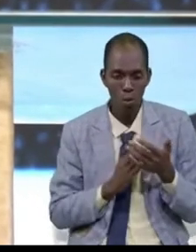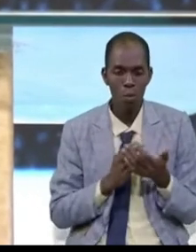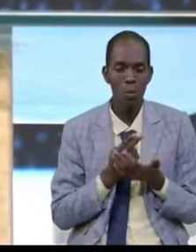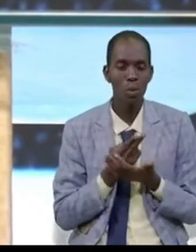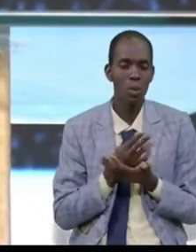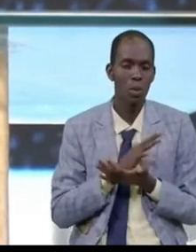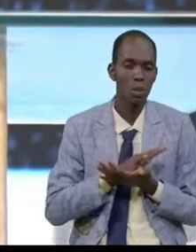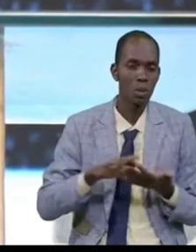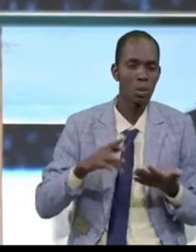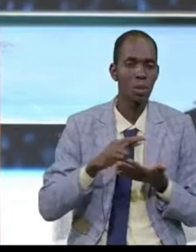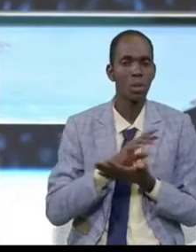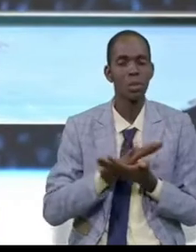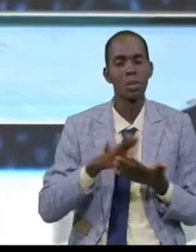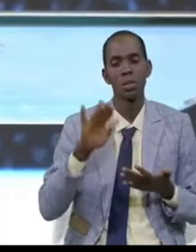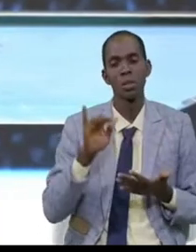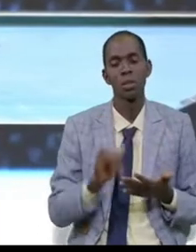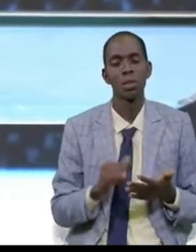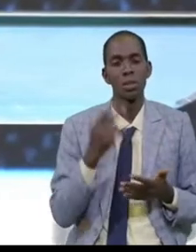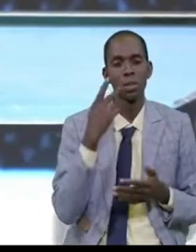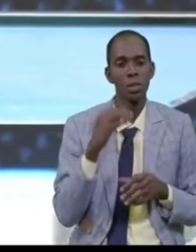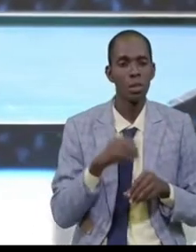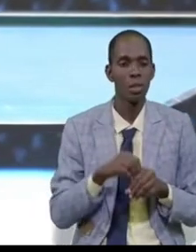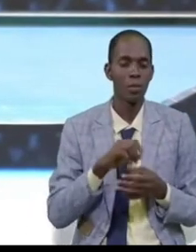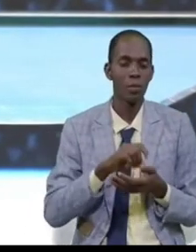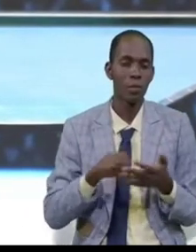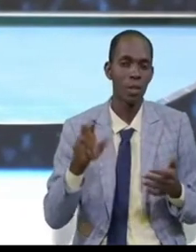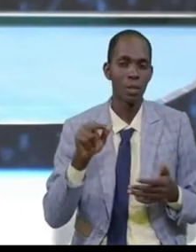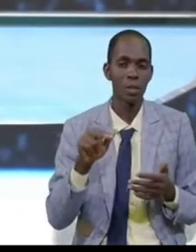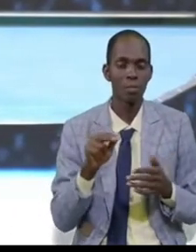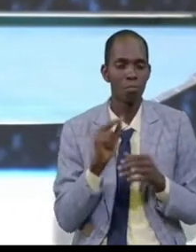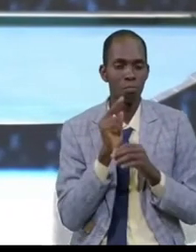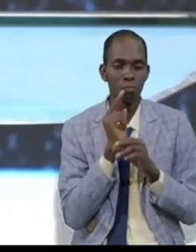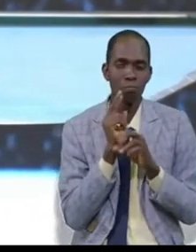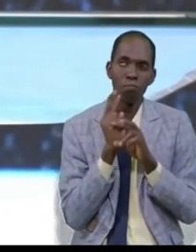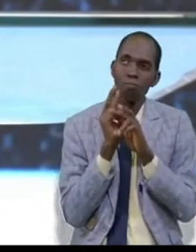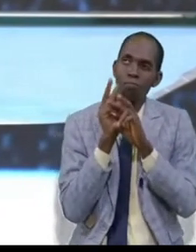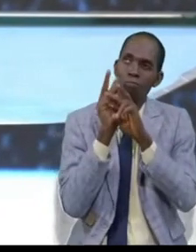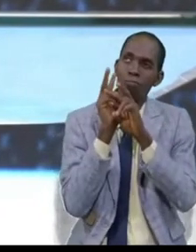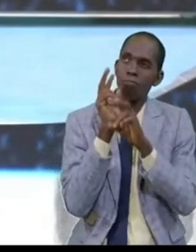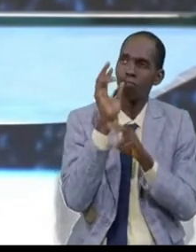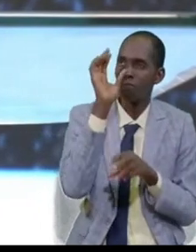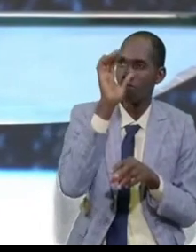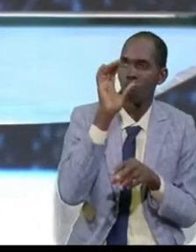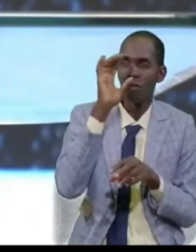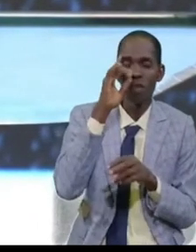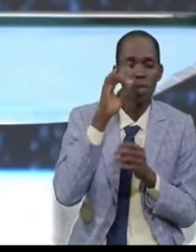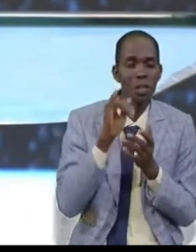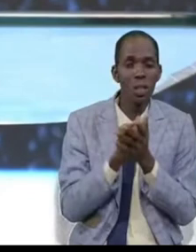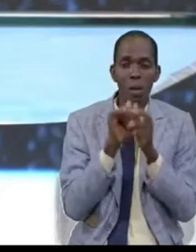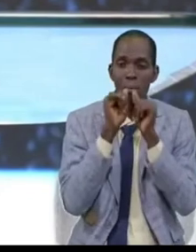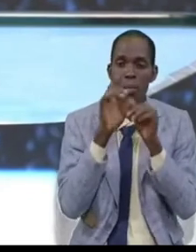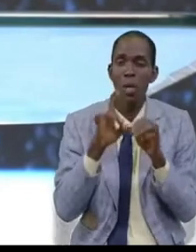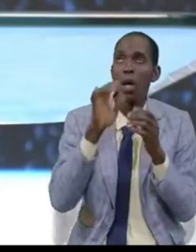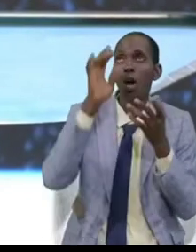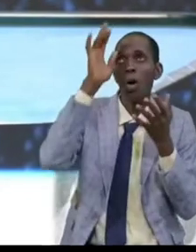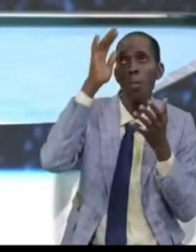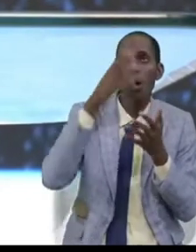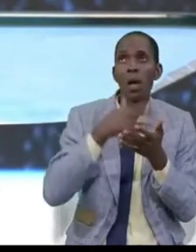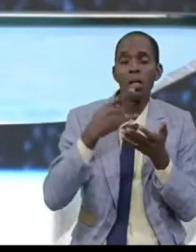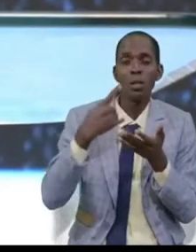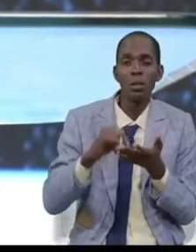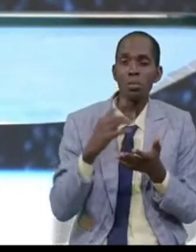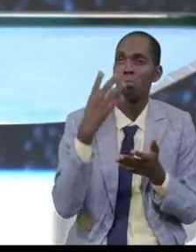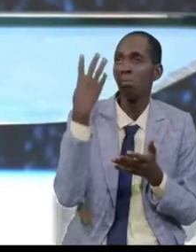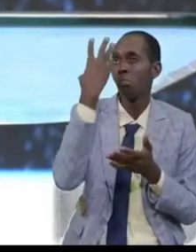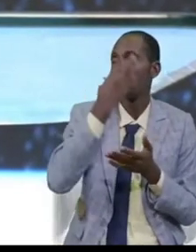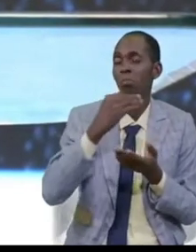you live godly. Then in verse 13 it says, looking for that blessed hope and the glorious appearing